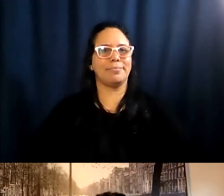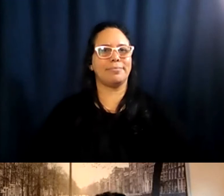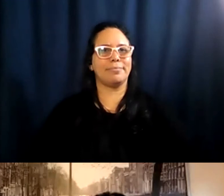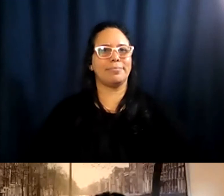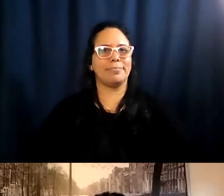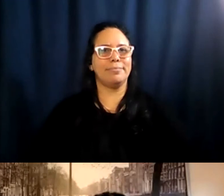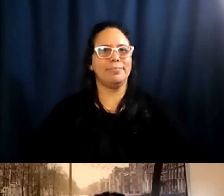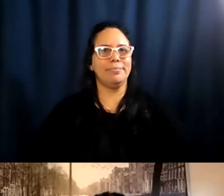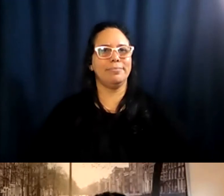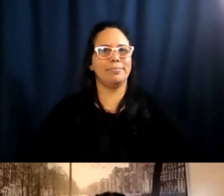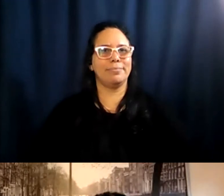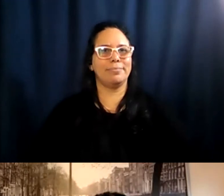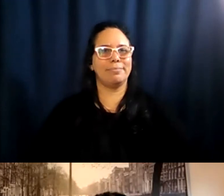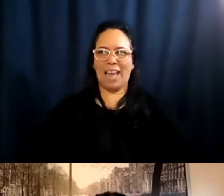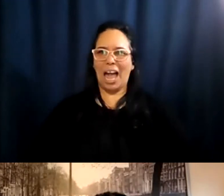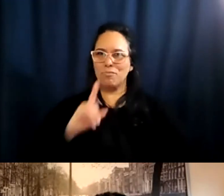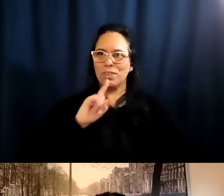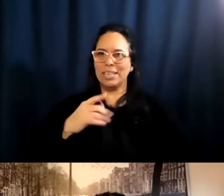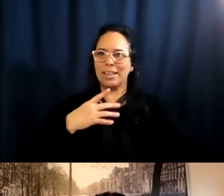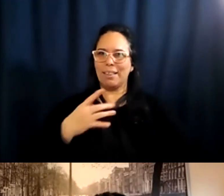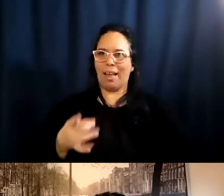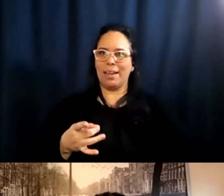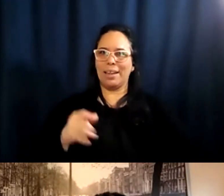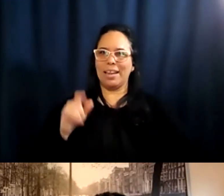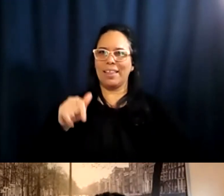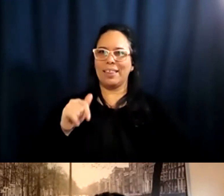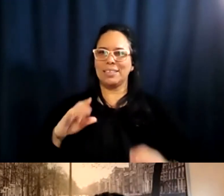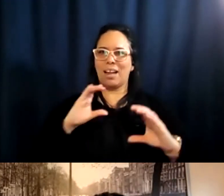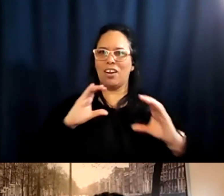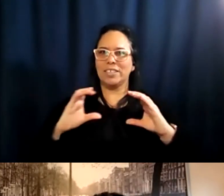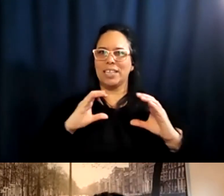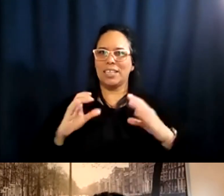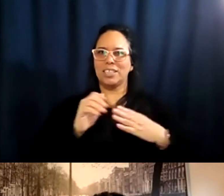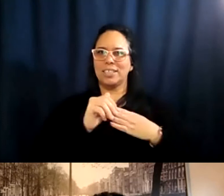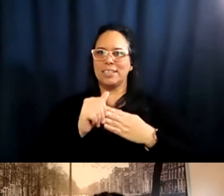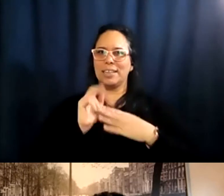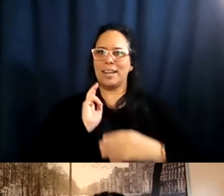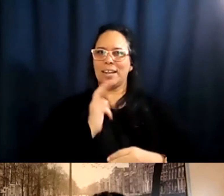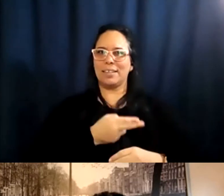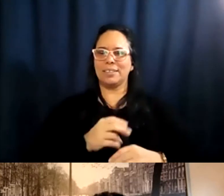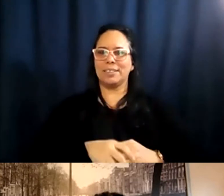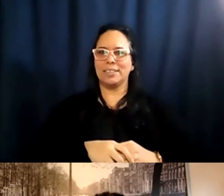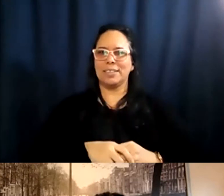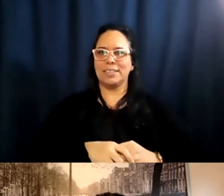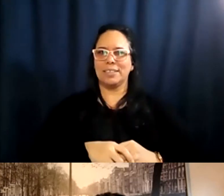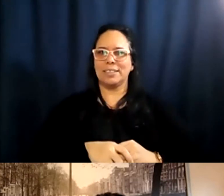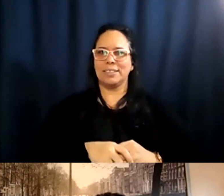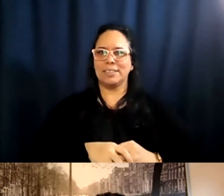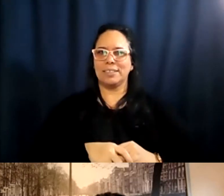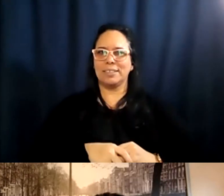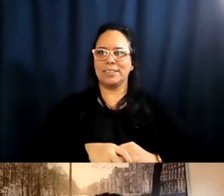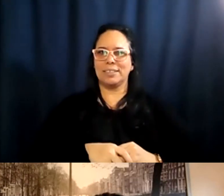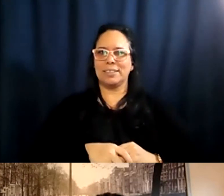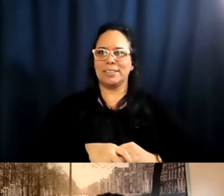I'm really liking where this conversation has led us. I think we need to more and